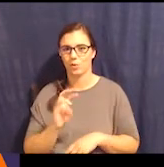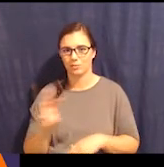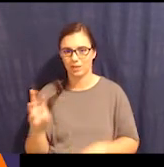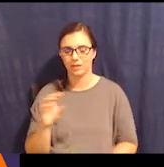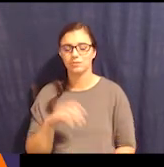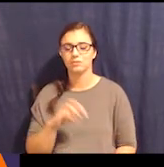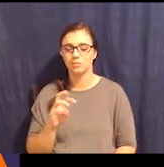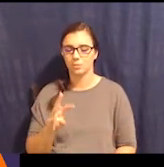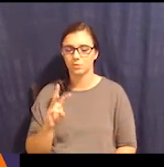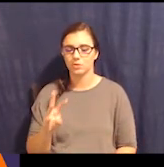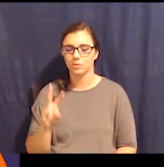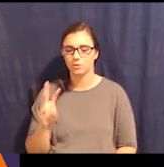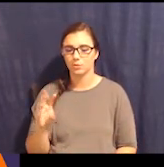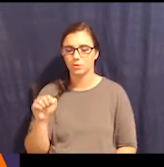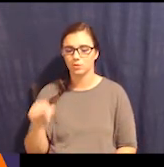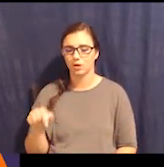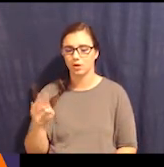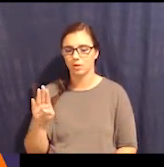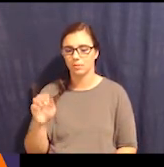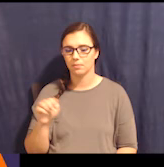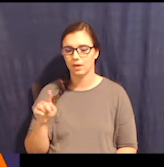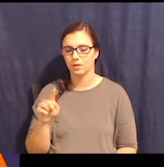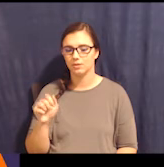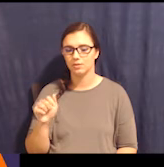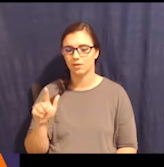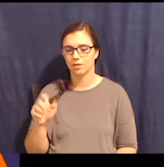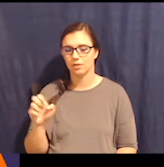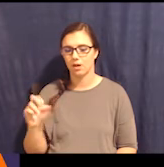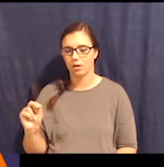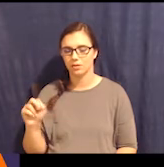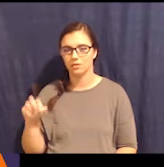www.bazelon.org, and that's spelled